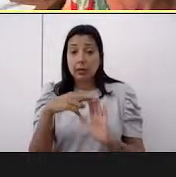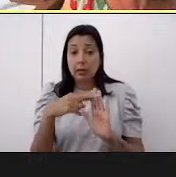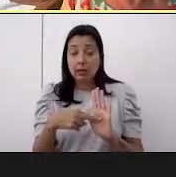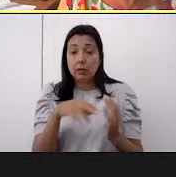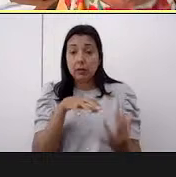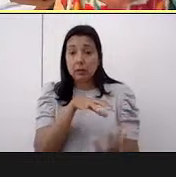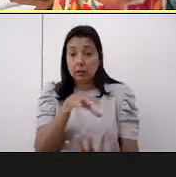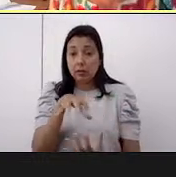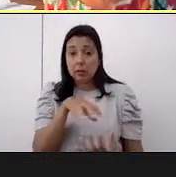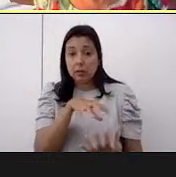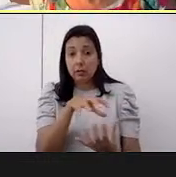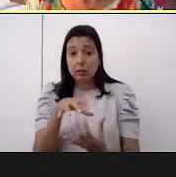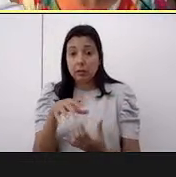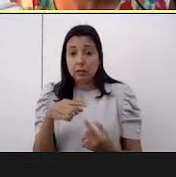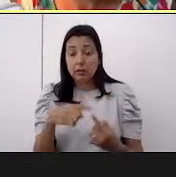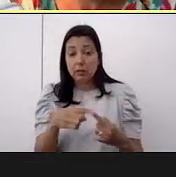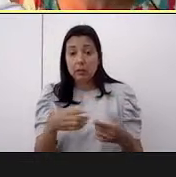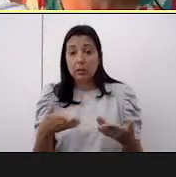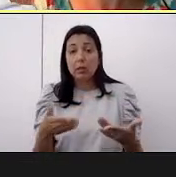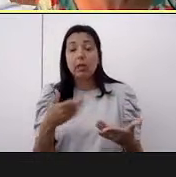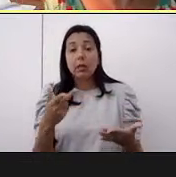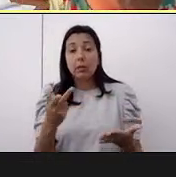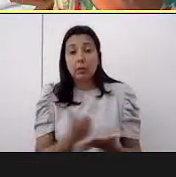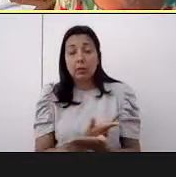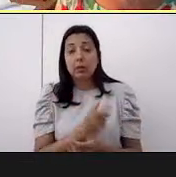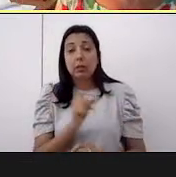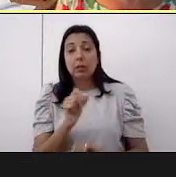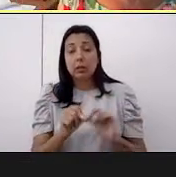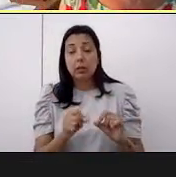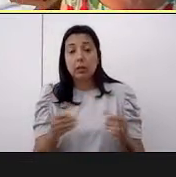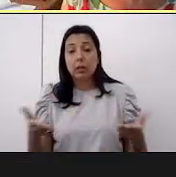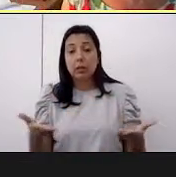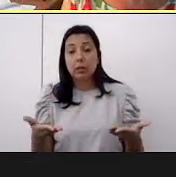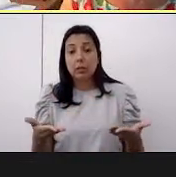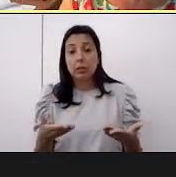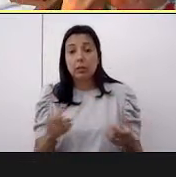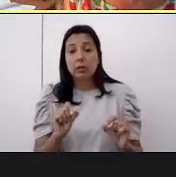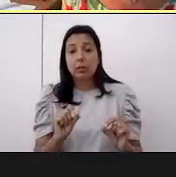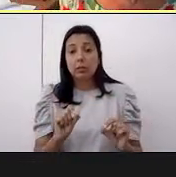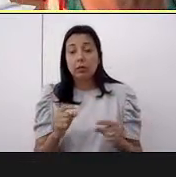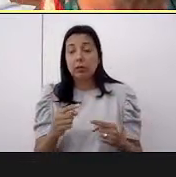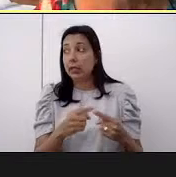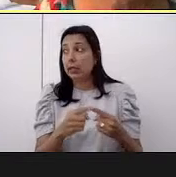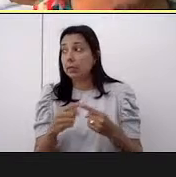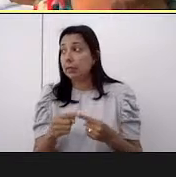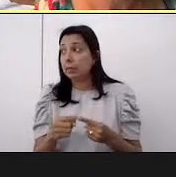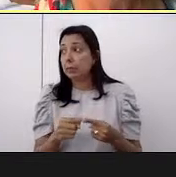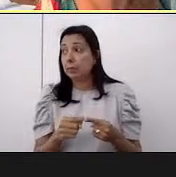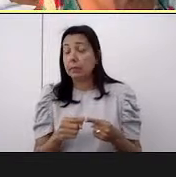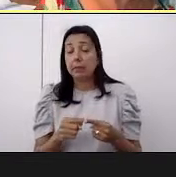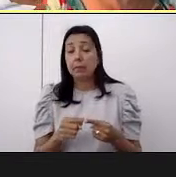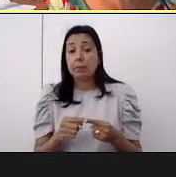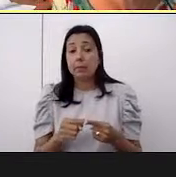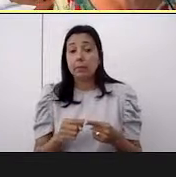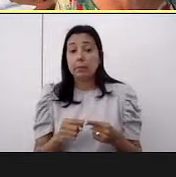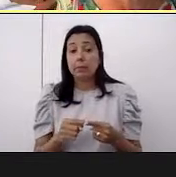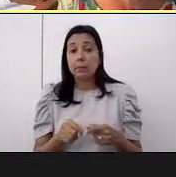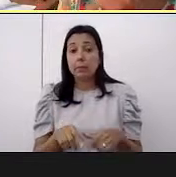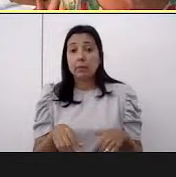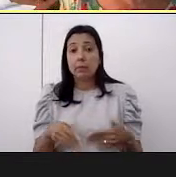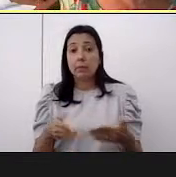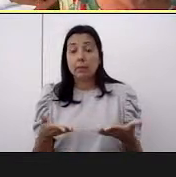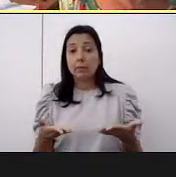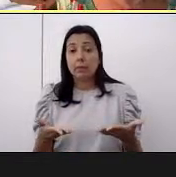has taken place at the beginning, that's the paradox, with some rising critiques of